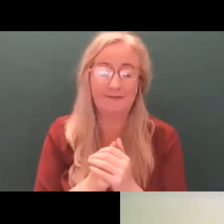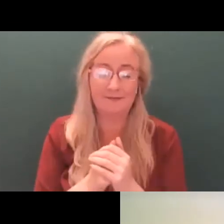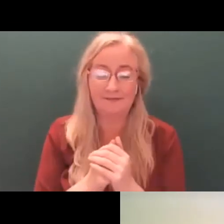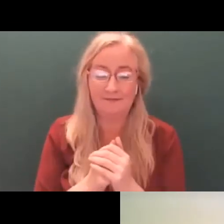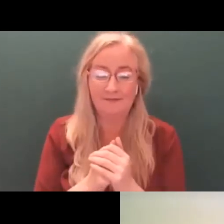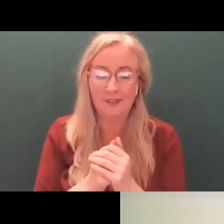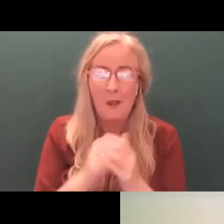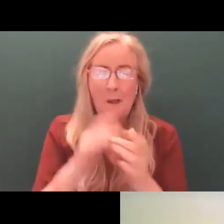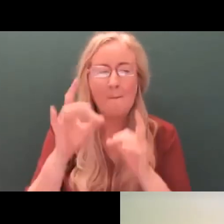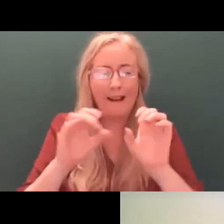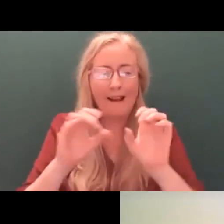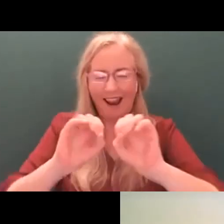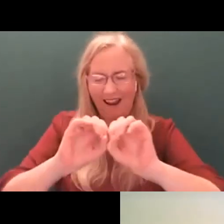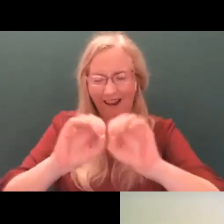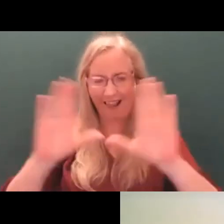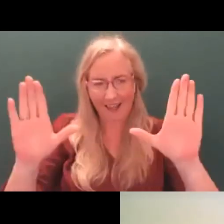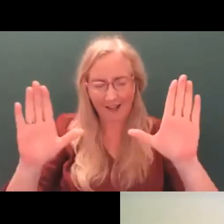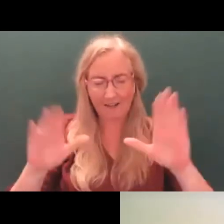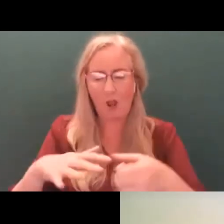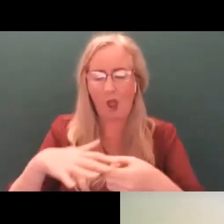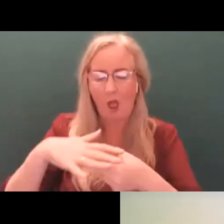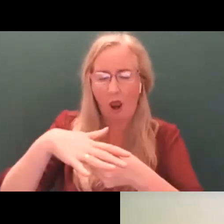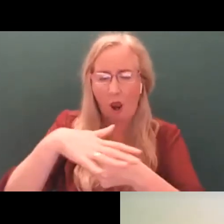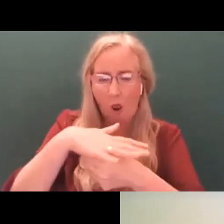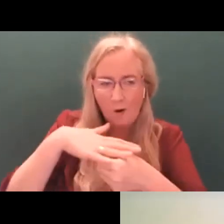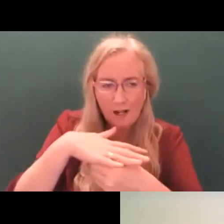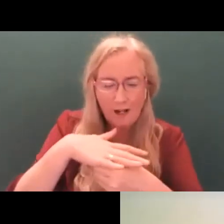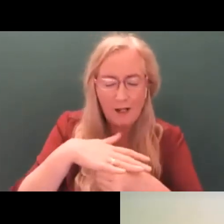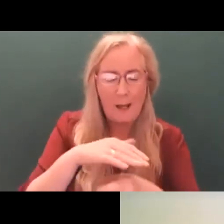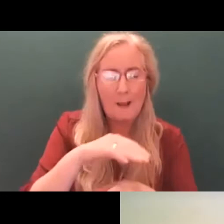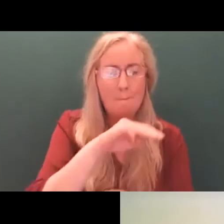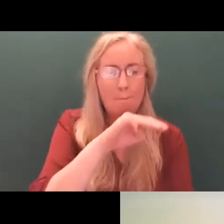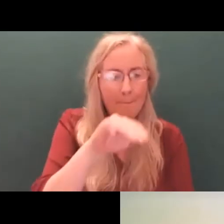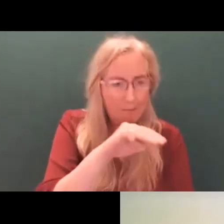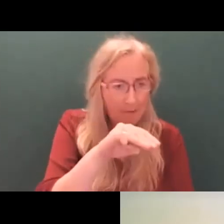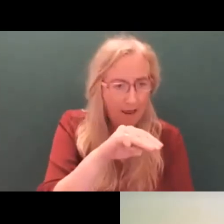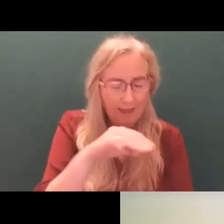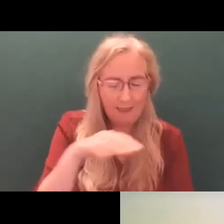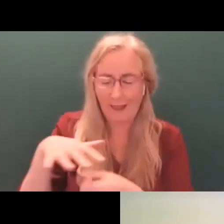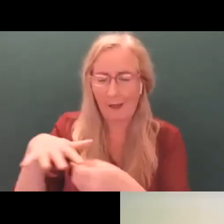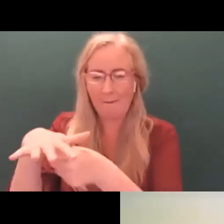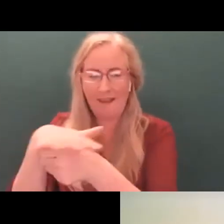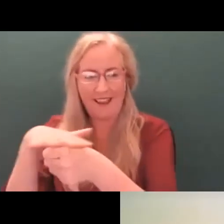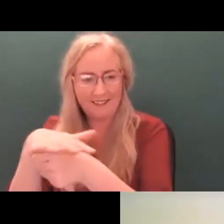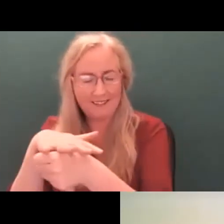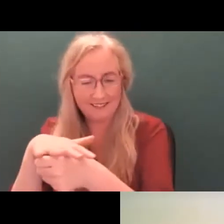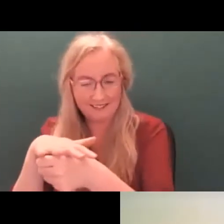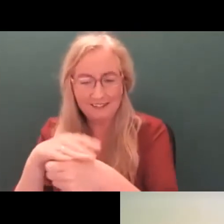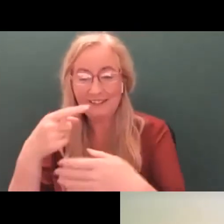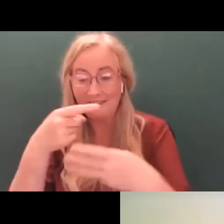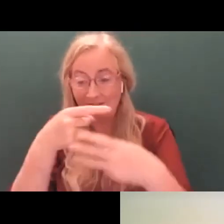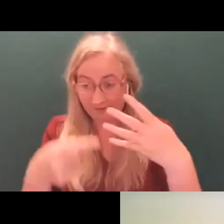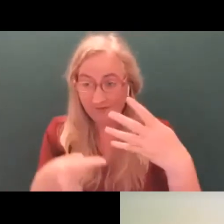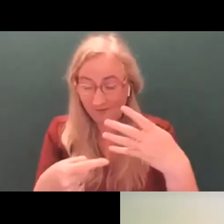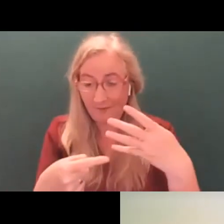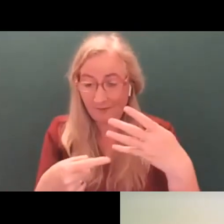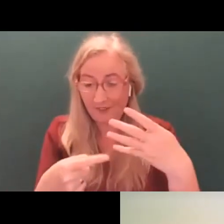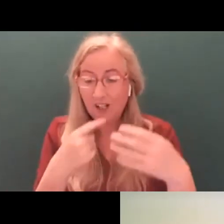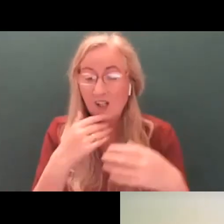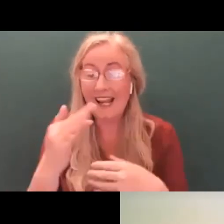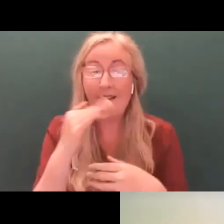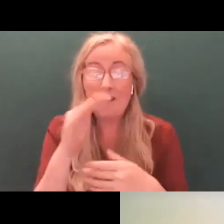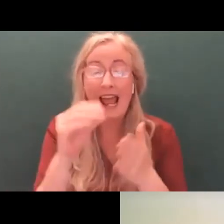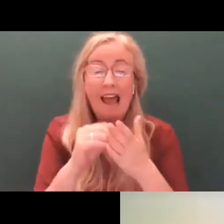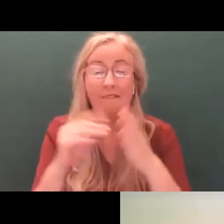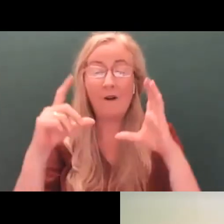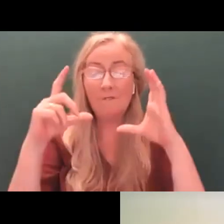make them clear photographs, local, with people and place. Don't forget that. And I know somebody mentioned GDPR requirements, but obviously, if you have a photograph,